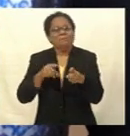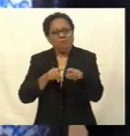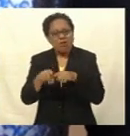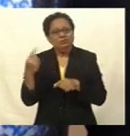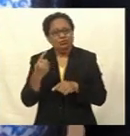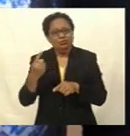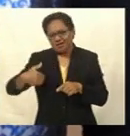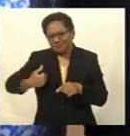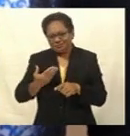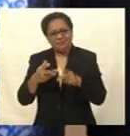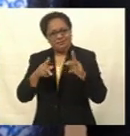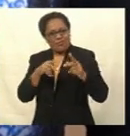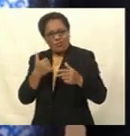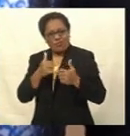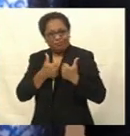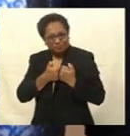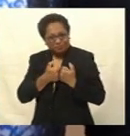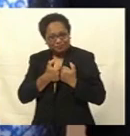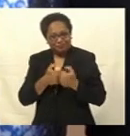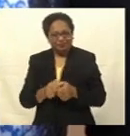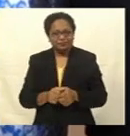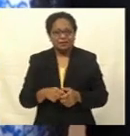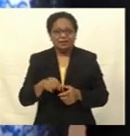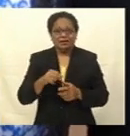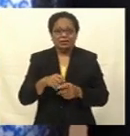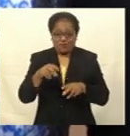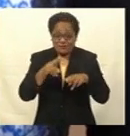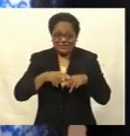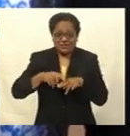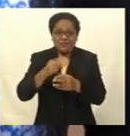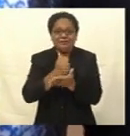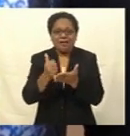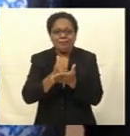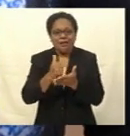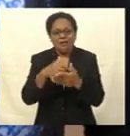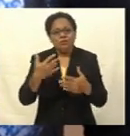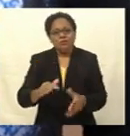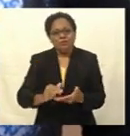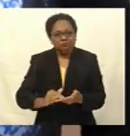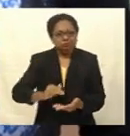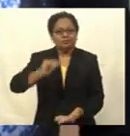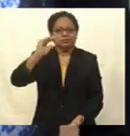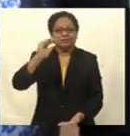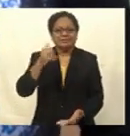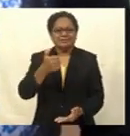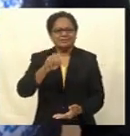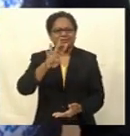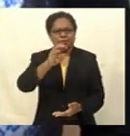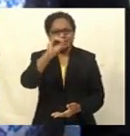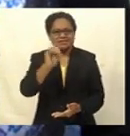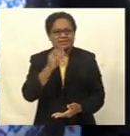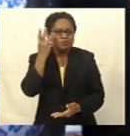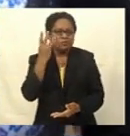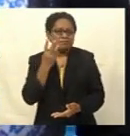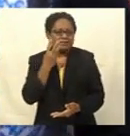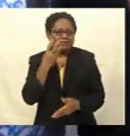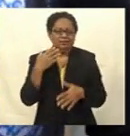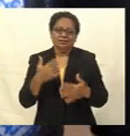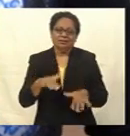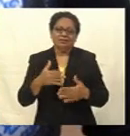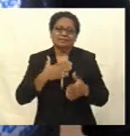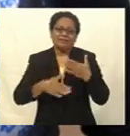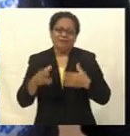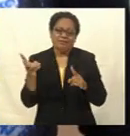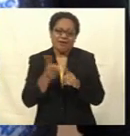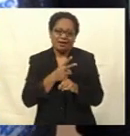the pandemic. However, this figure doubled in Fiji, where some 64% of women say they had been the target of